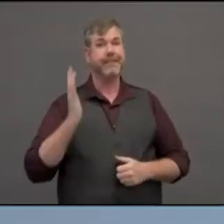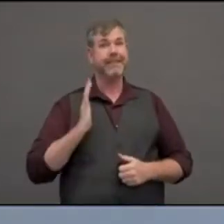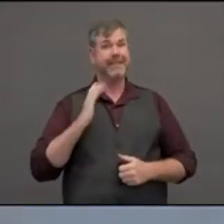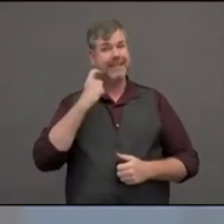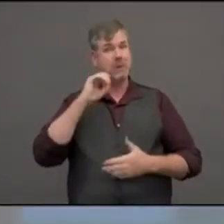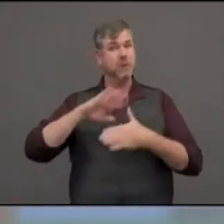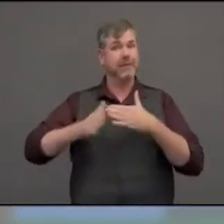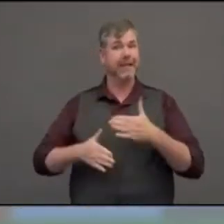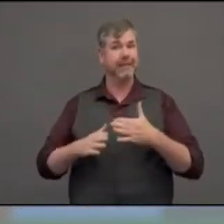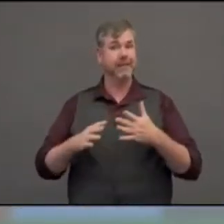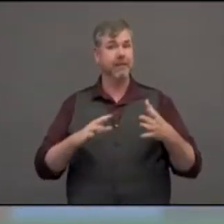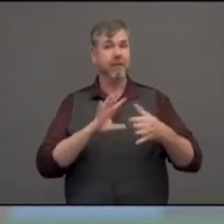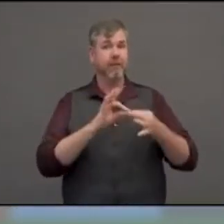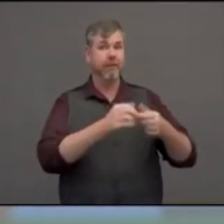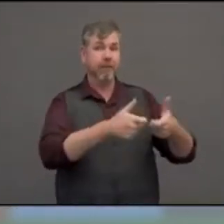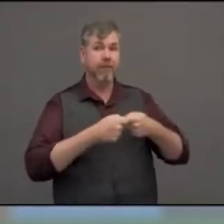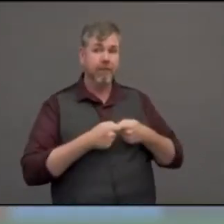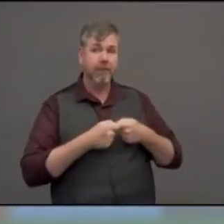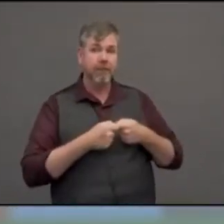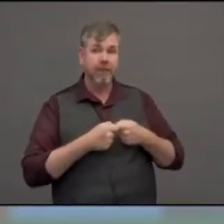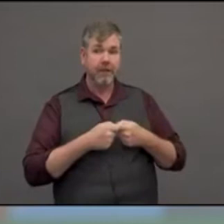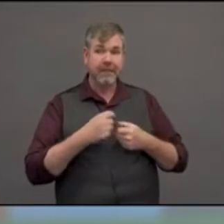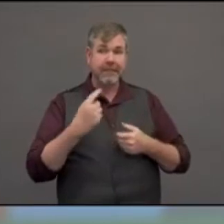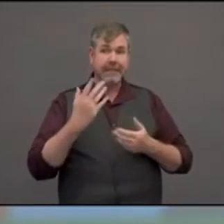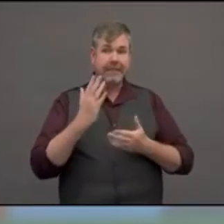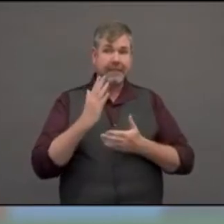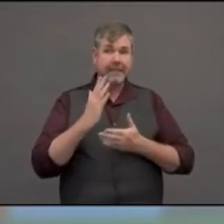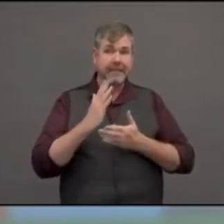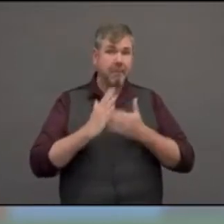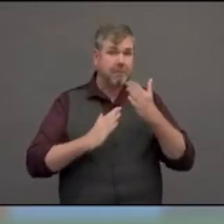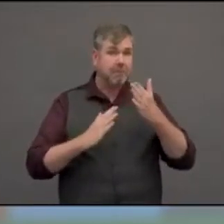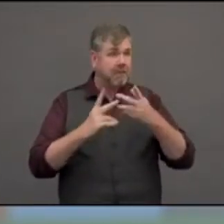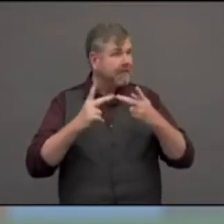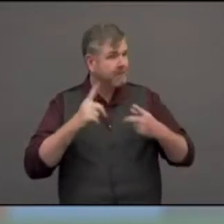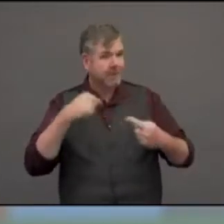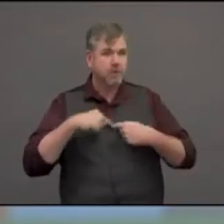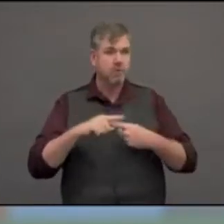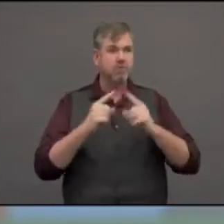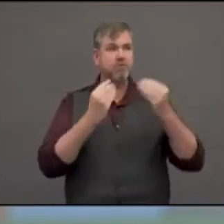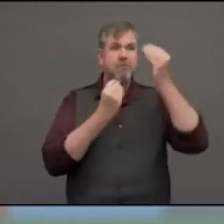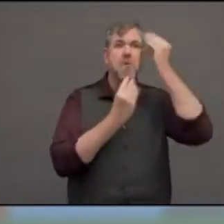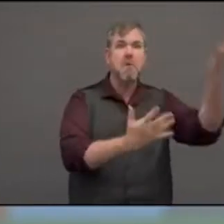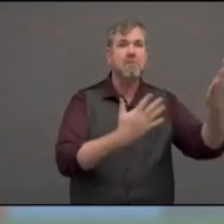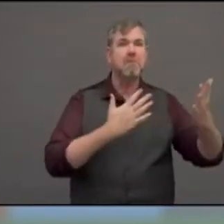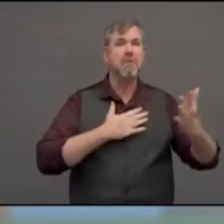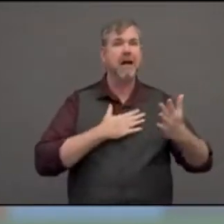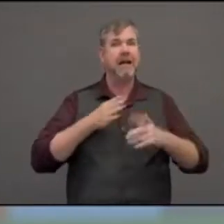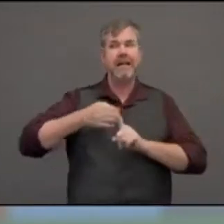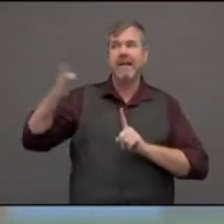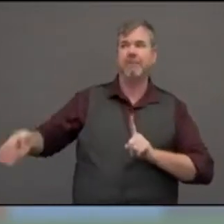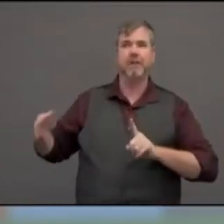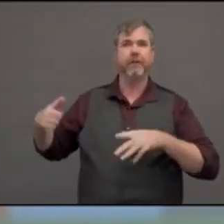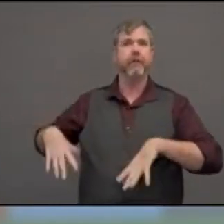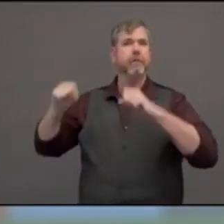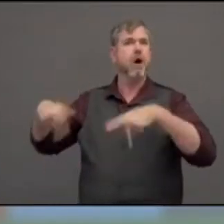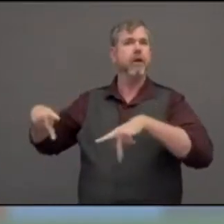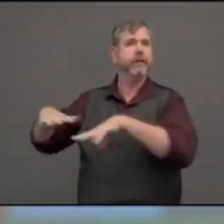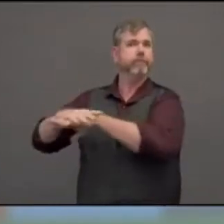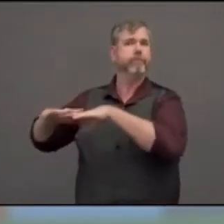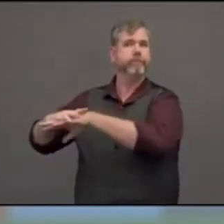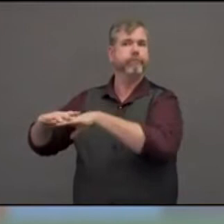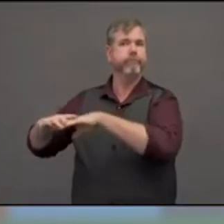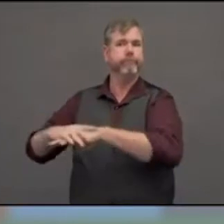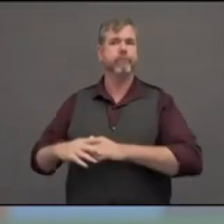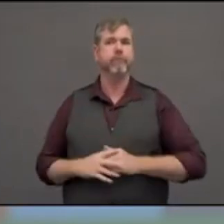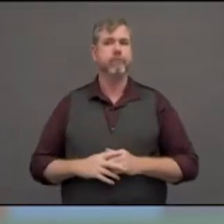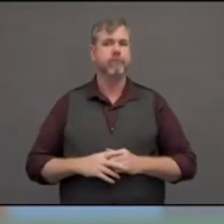there a place for me to report my neighbors who had a party? And I said, hey, just curious, what age group